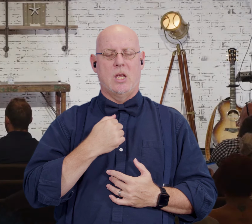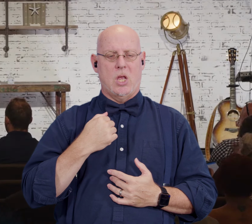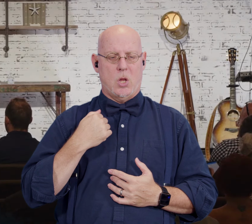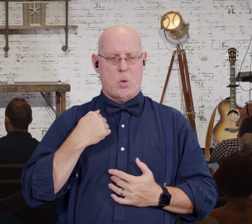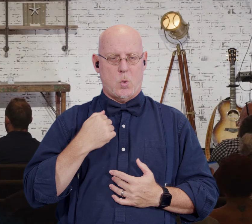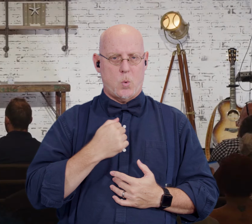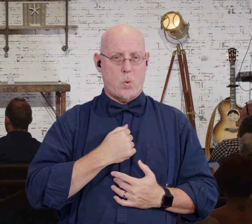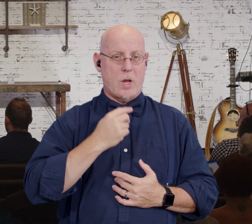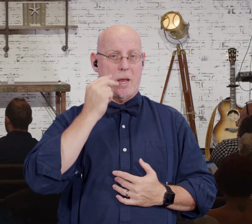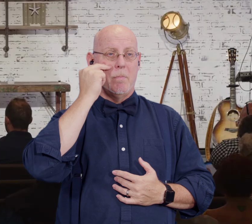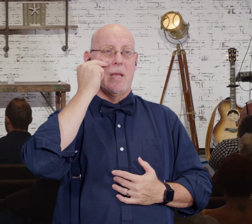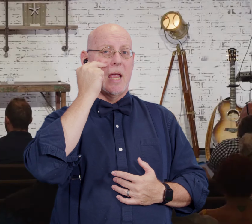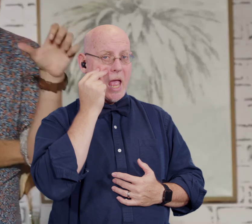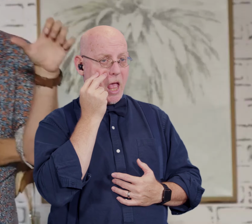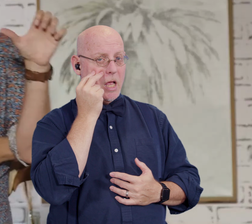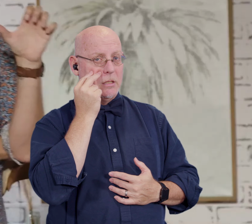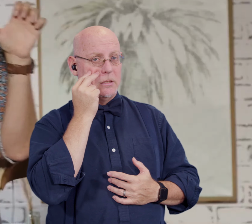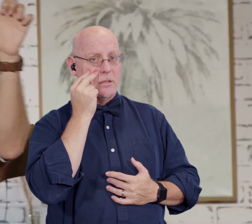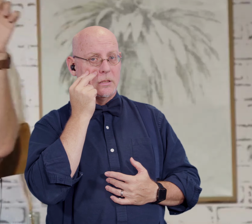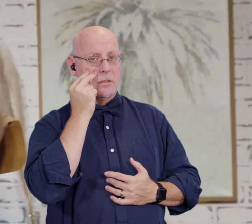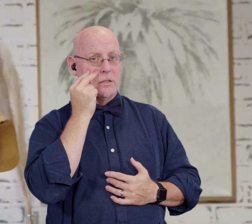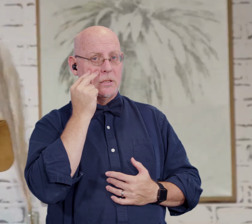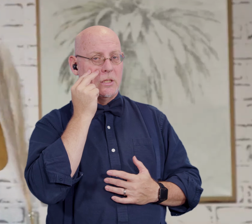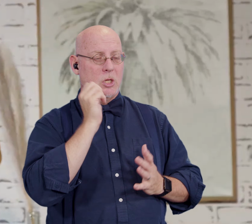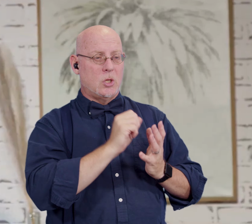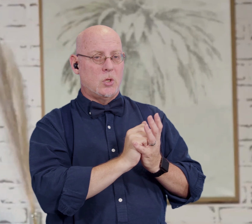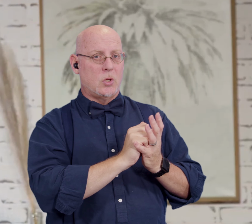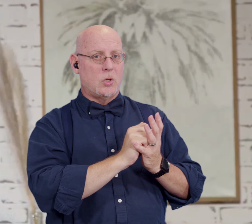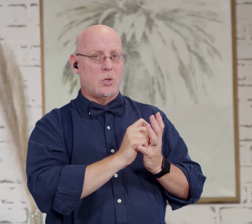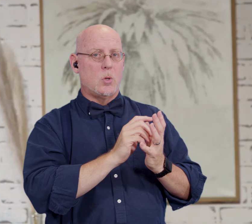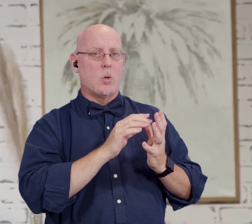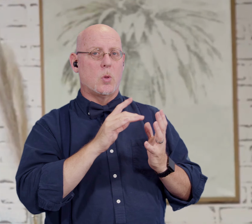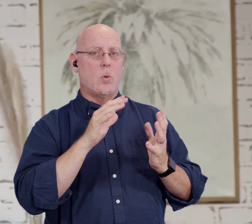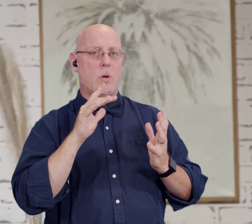And we beheld glory